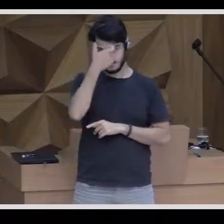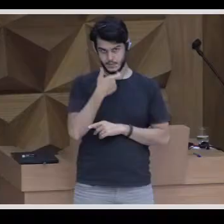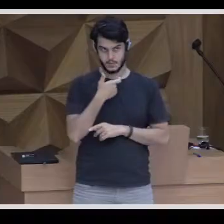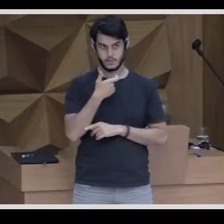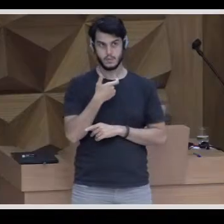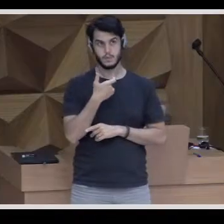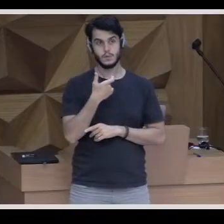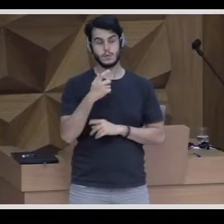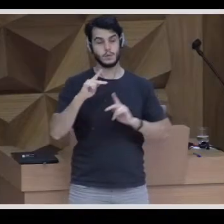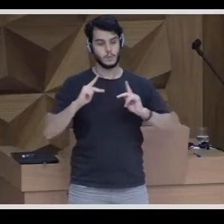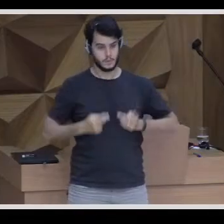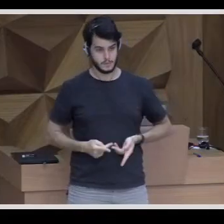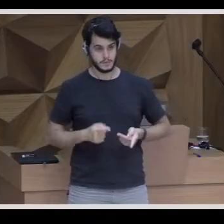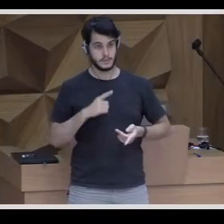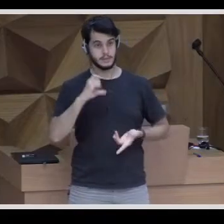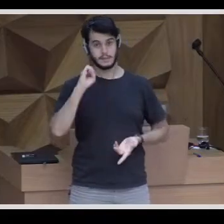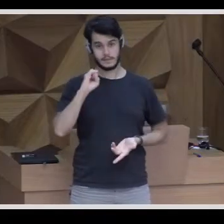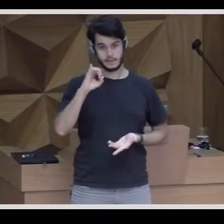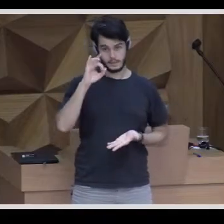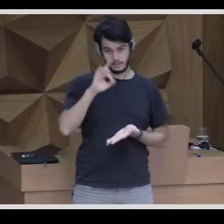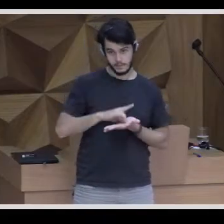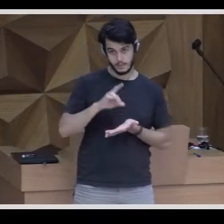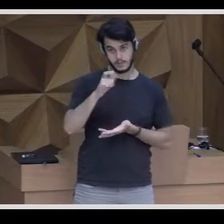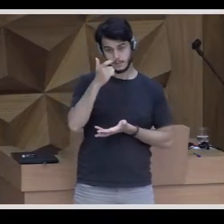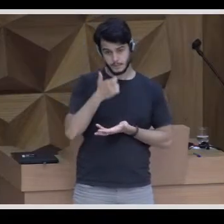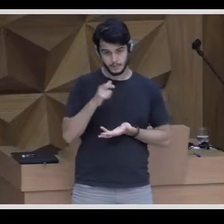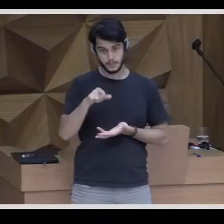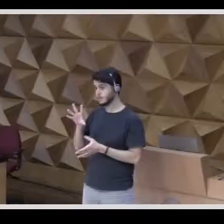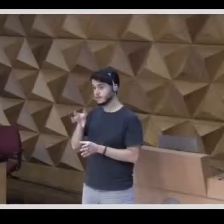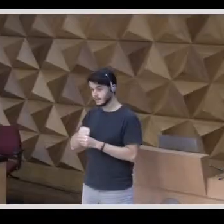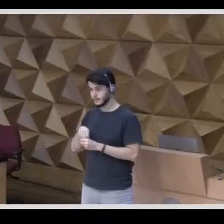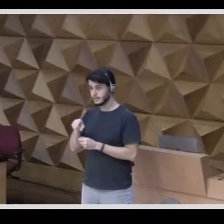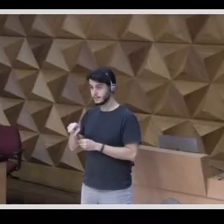loop. But have you had experience when it's